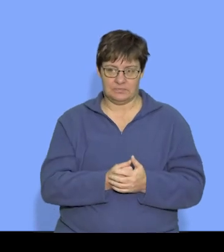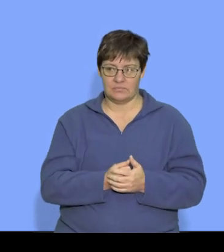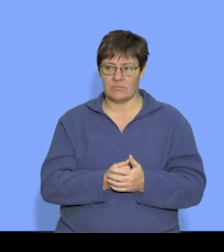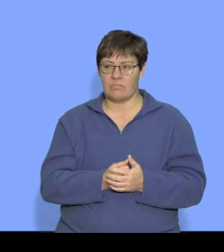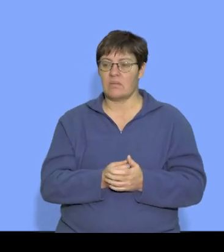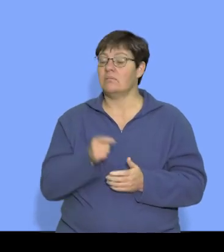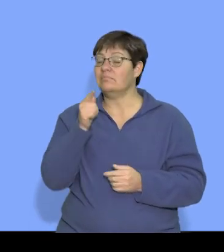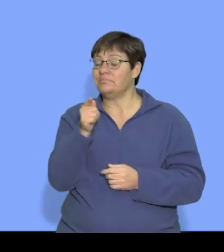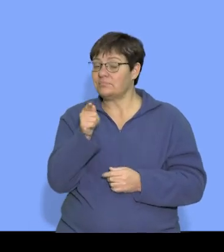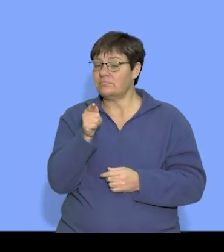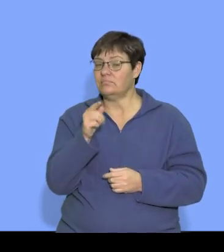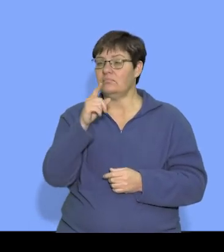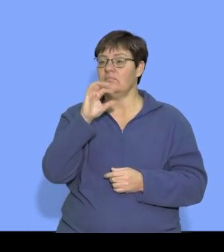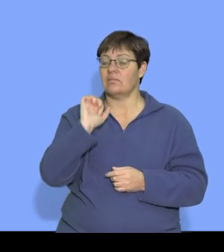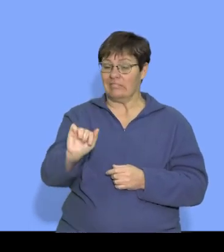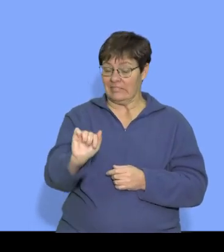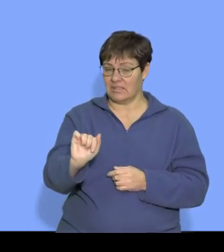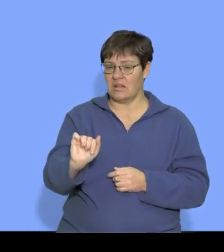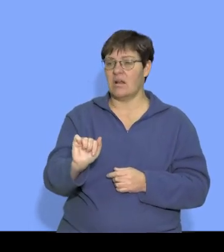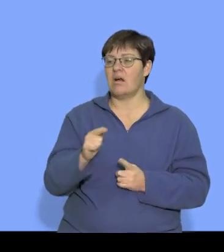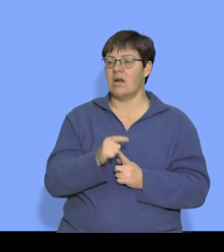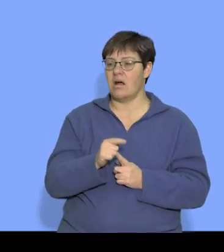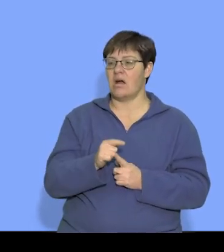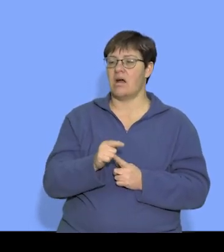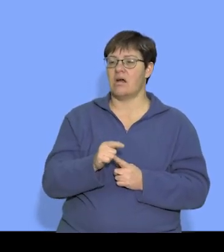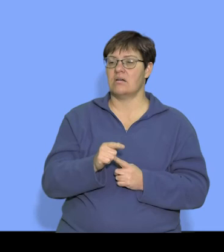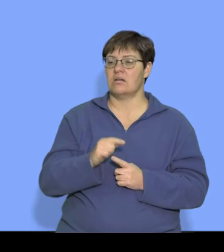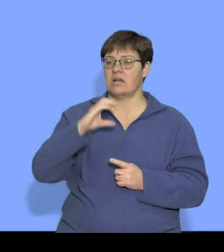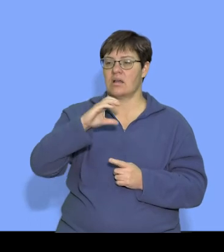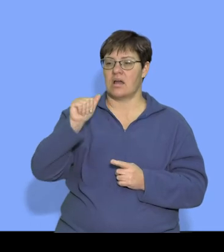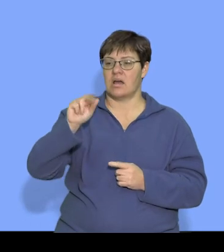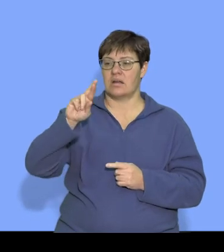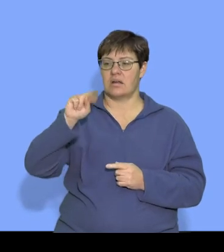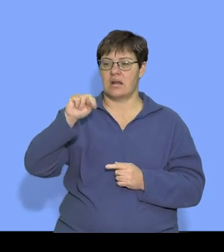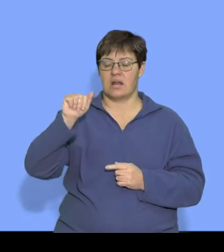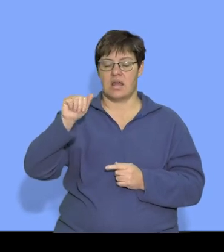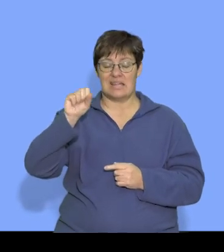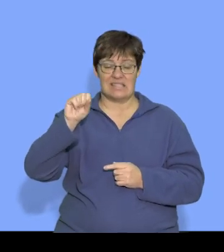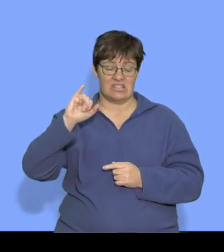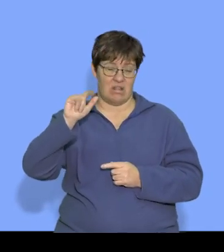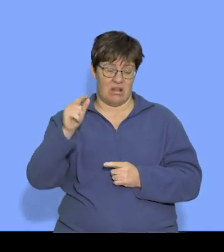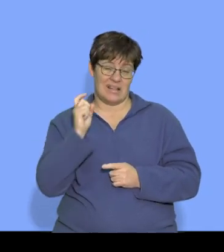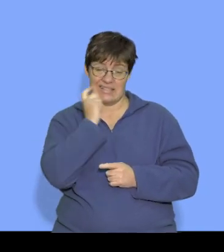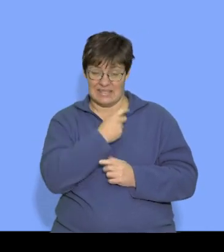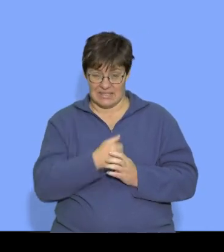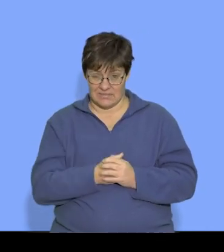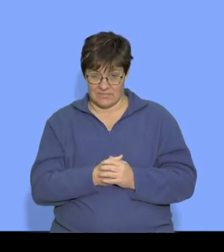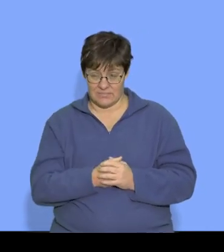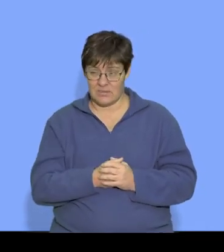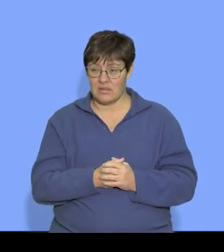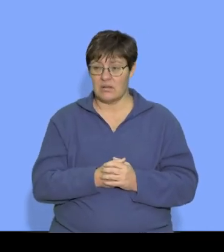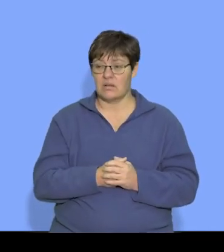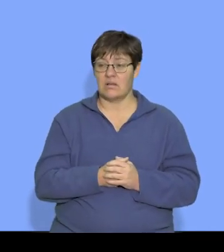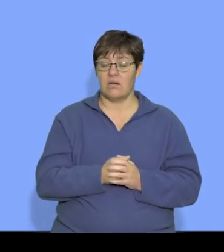so the distinctive feature of the carnivore is its carinacial teeth, which I mentioned earlier on. The upper 4th molar